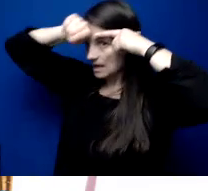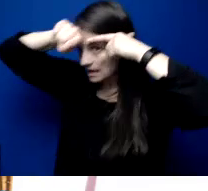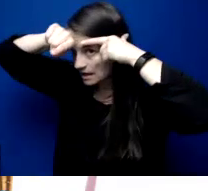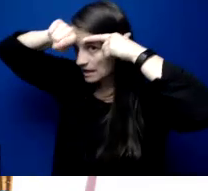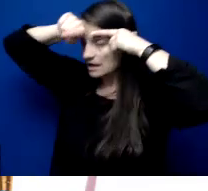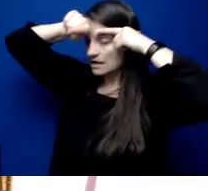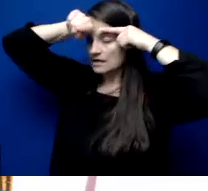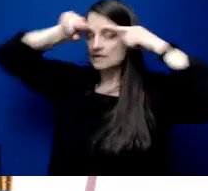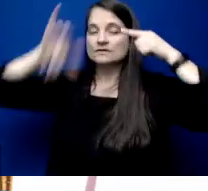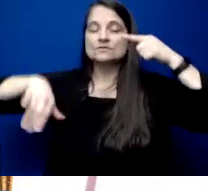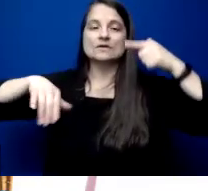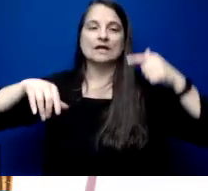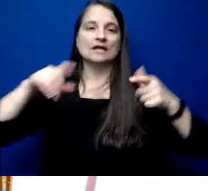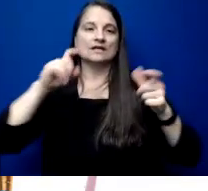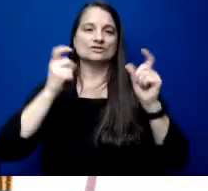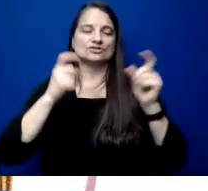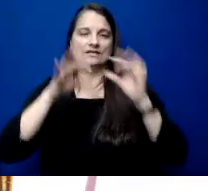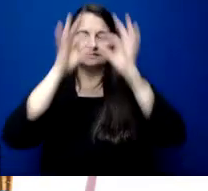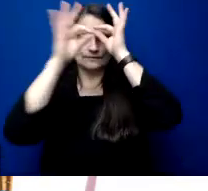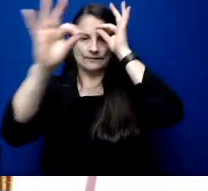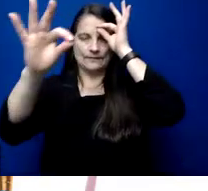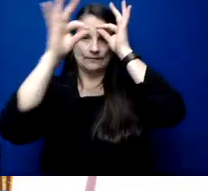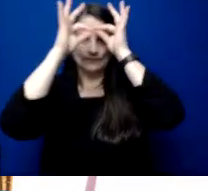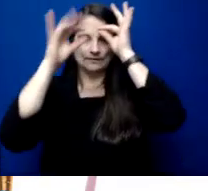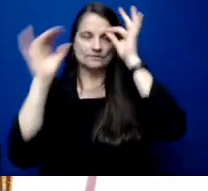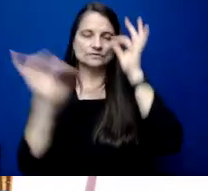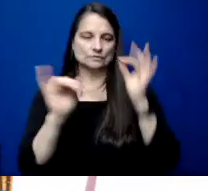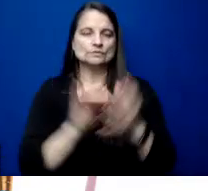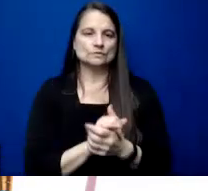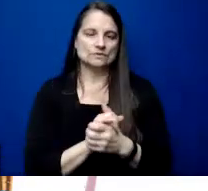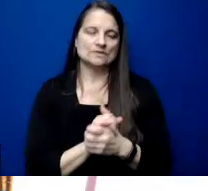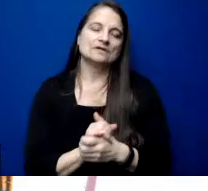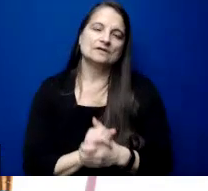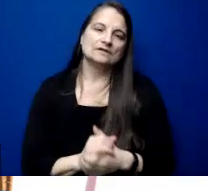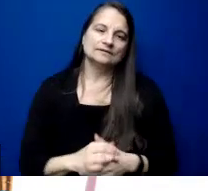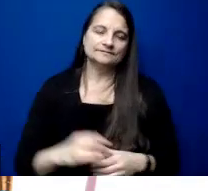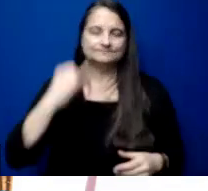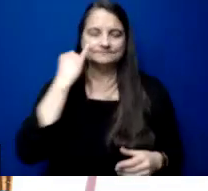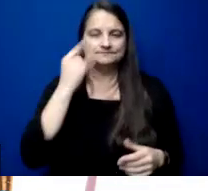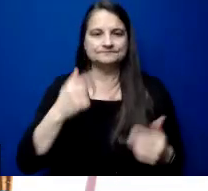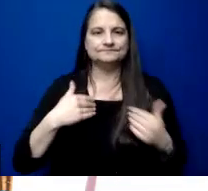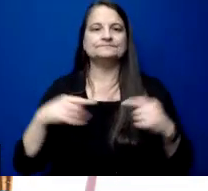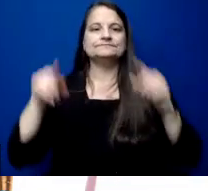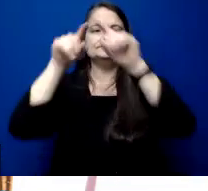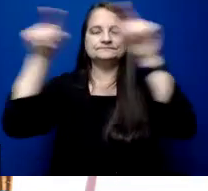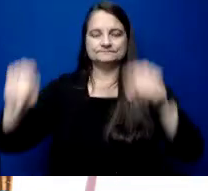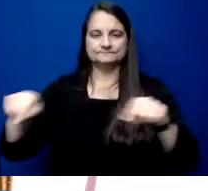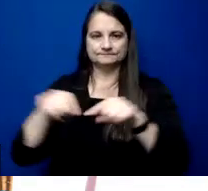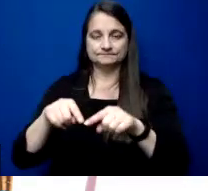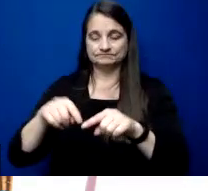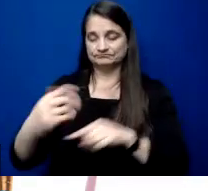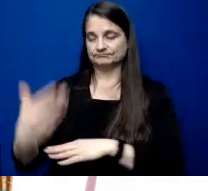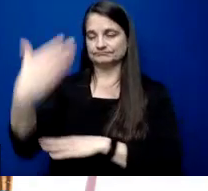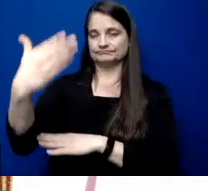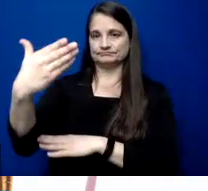can wear and then can adjust the length on that as well. So you can, if you have a tablet that's kind of up in front of